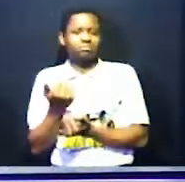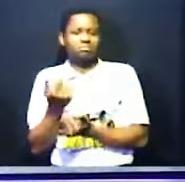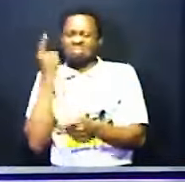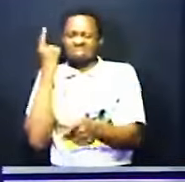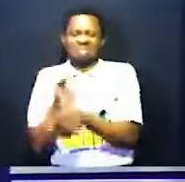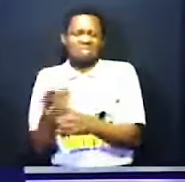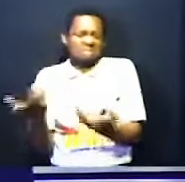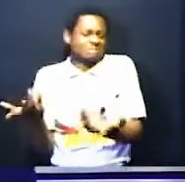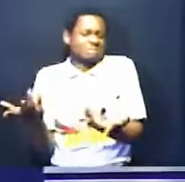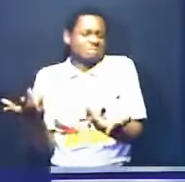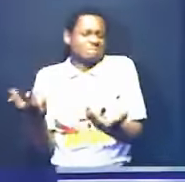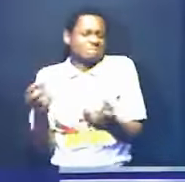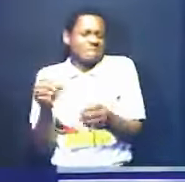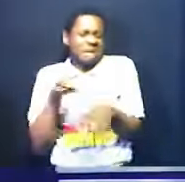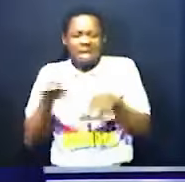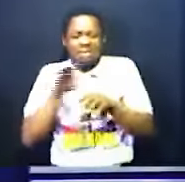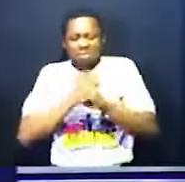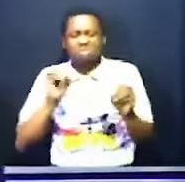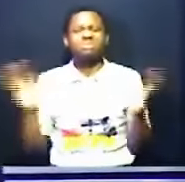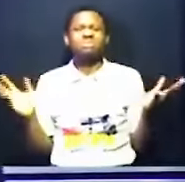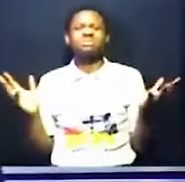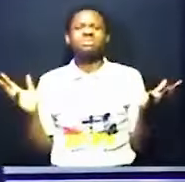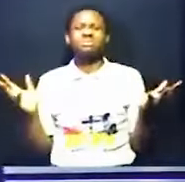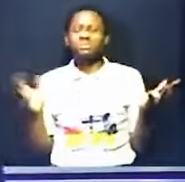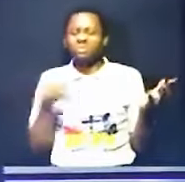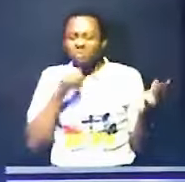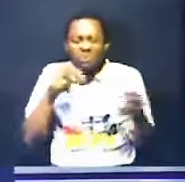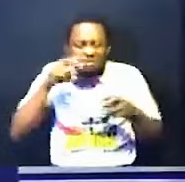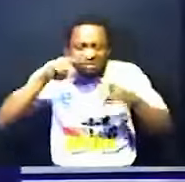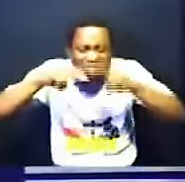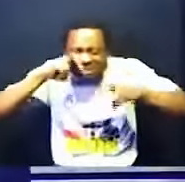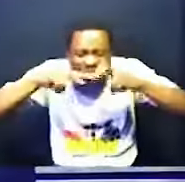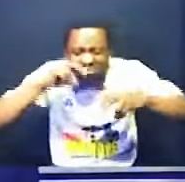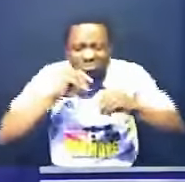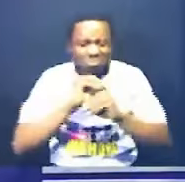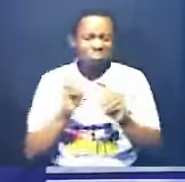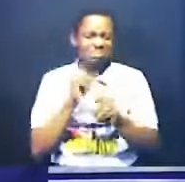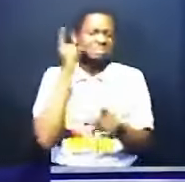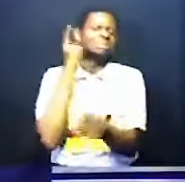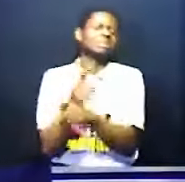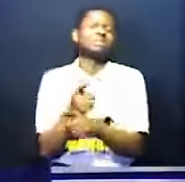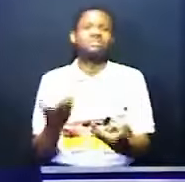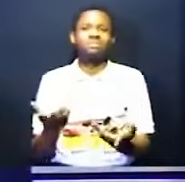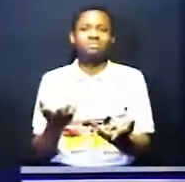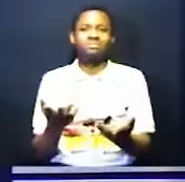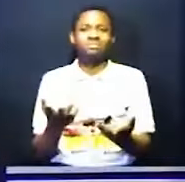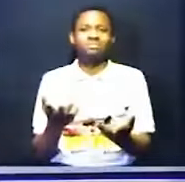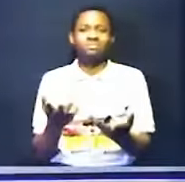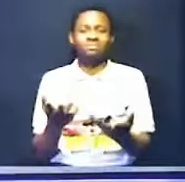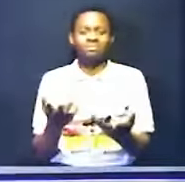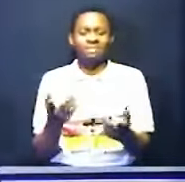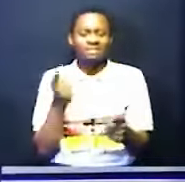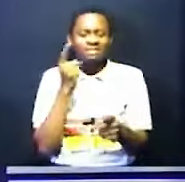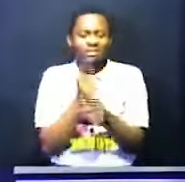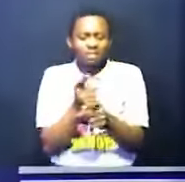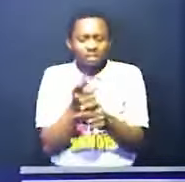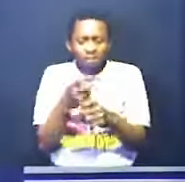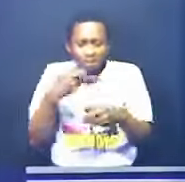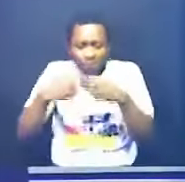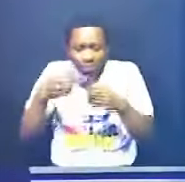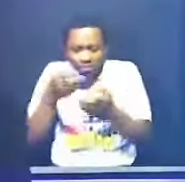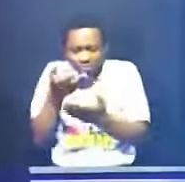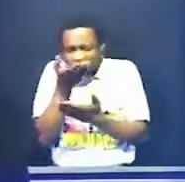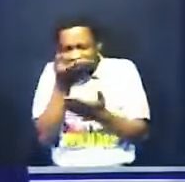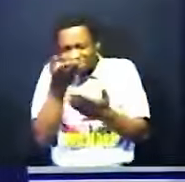that. Anzo eno anu no. He wouldn't probe further. He only looked at the surface of the matter.